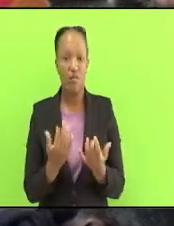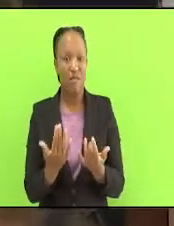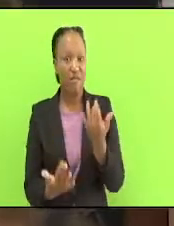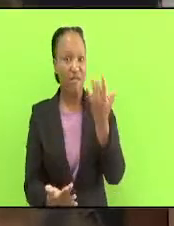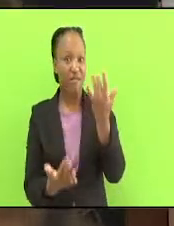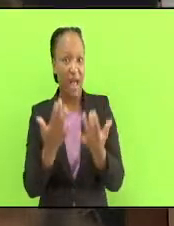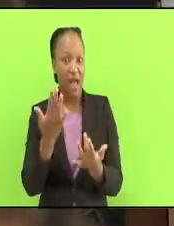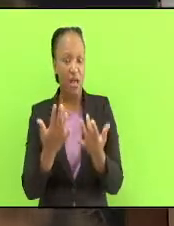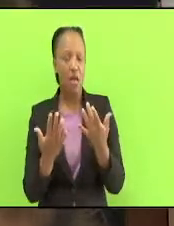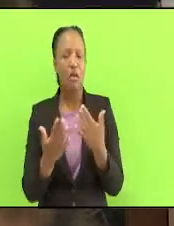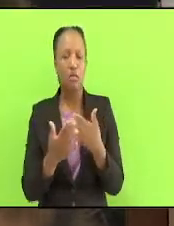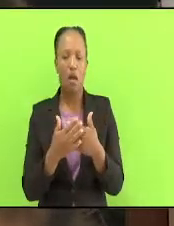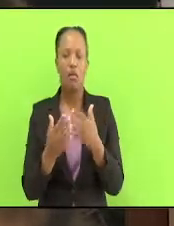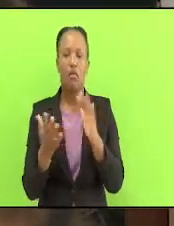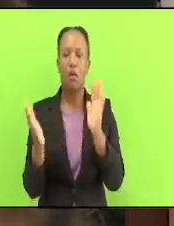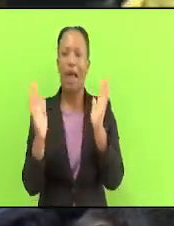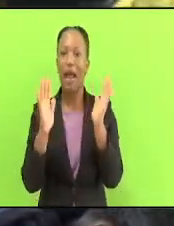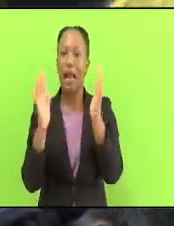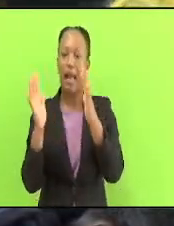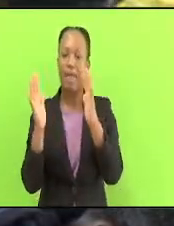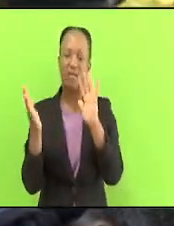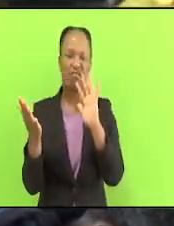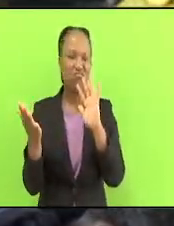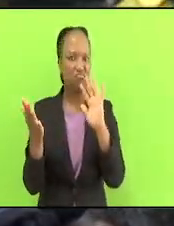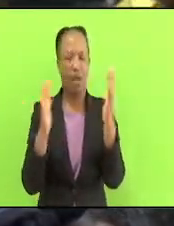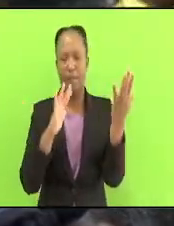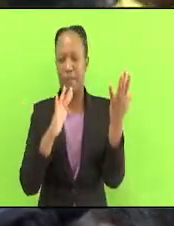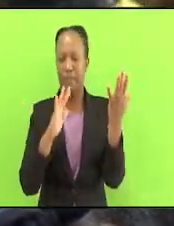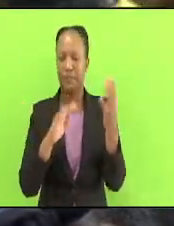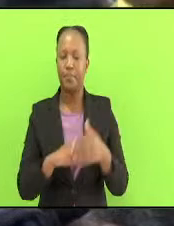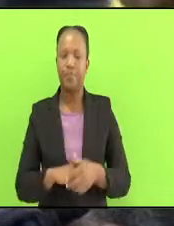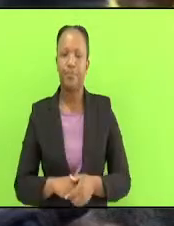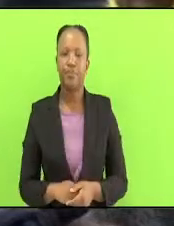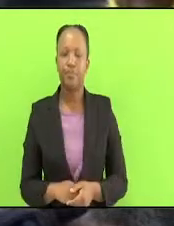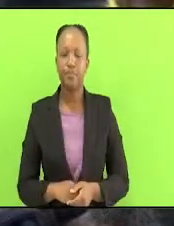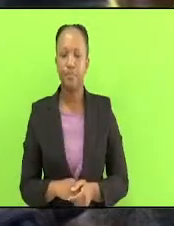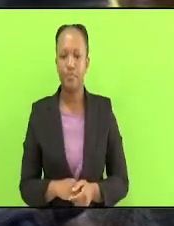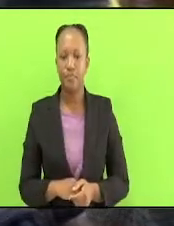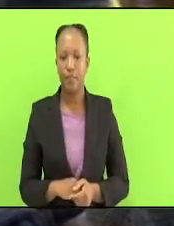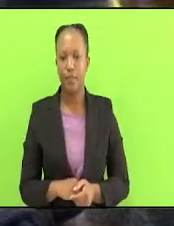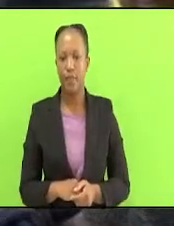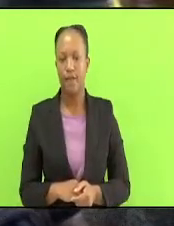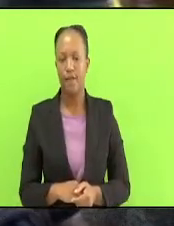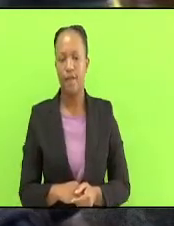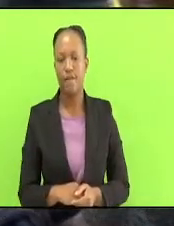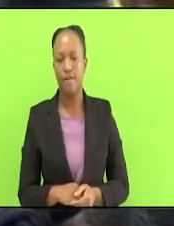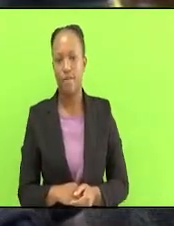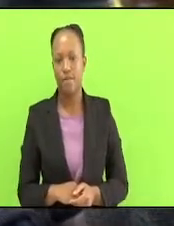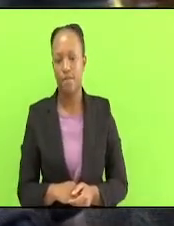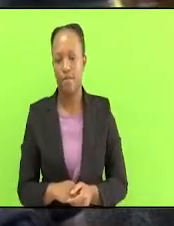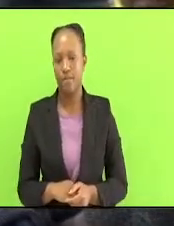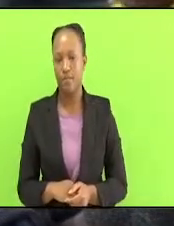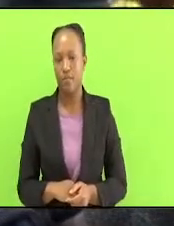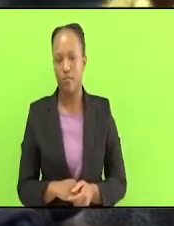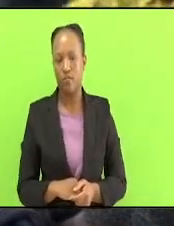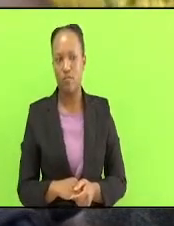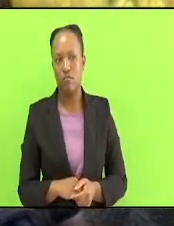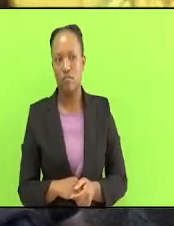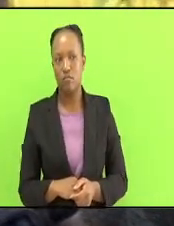climate change mo lefapheng la rona. Because fire is what causes climate change in our